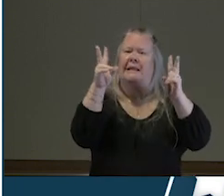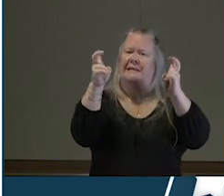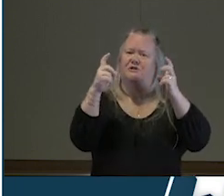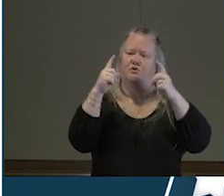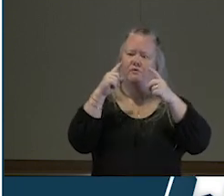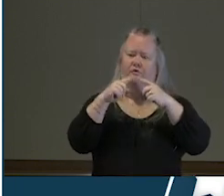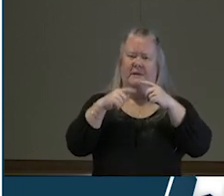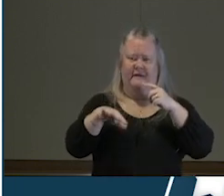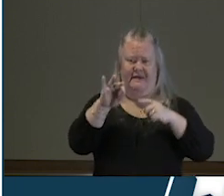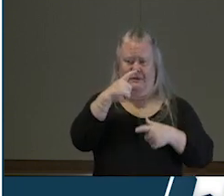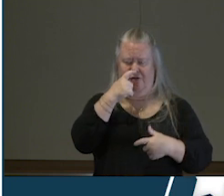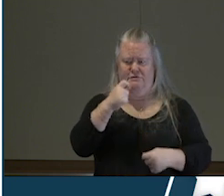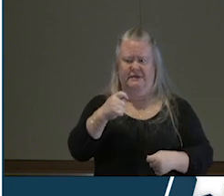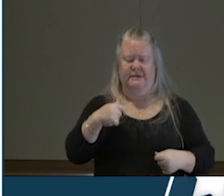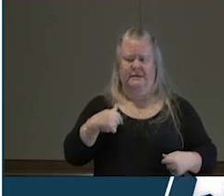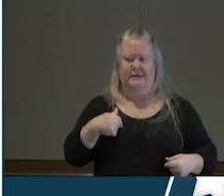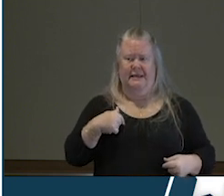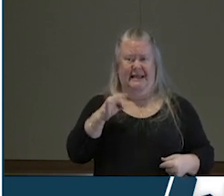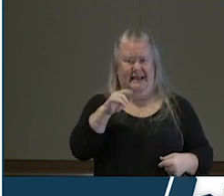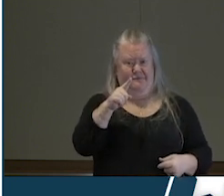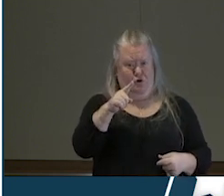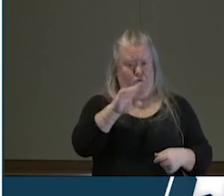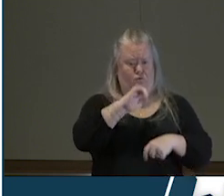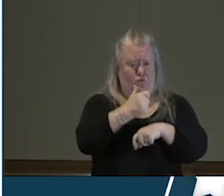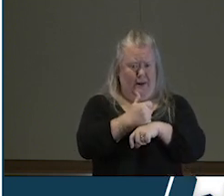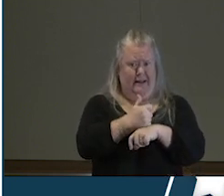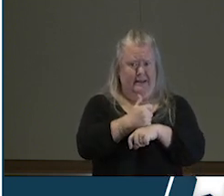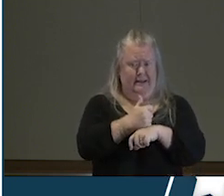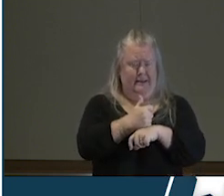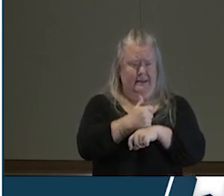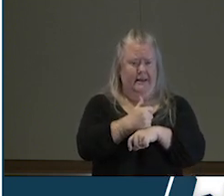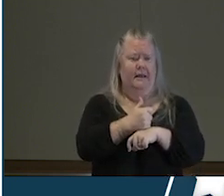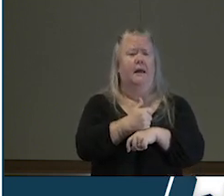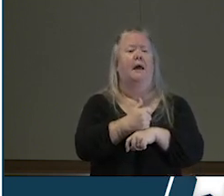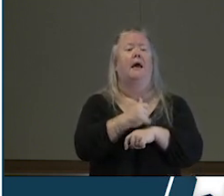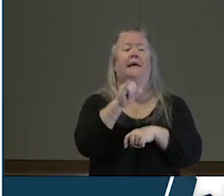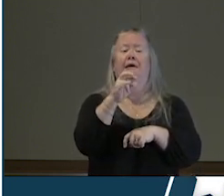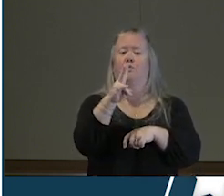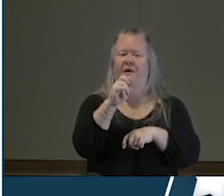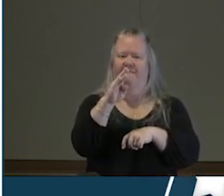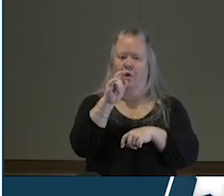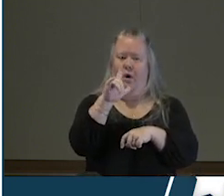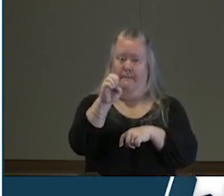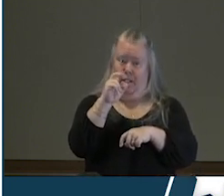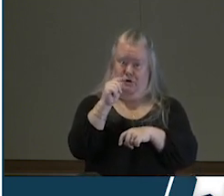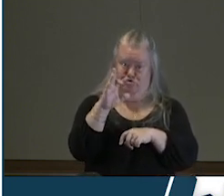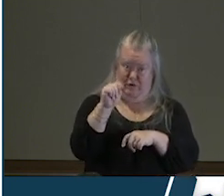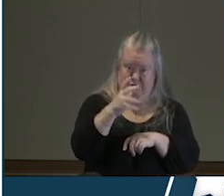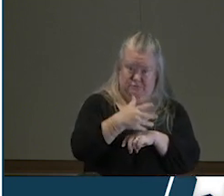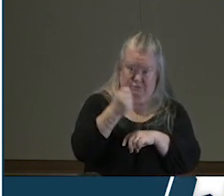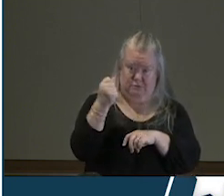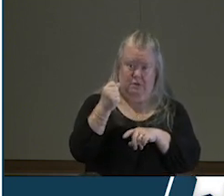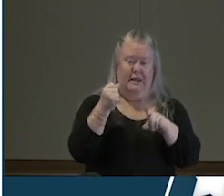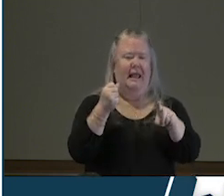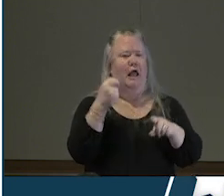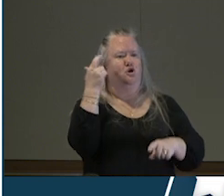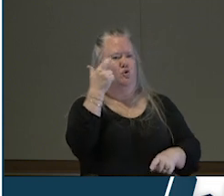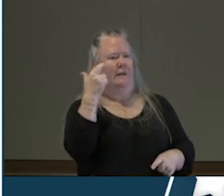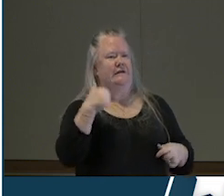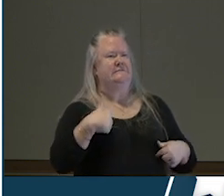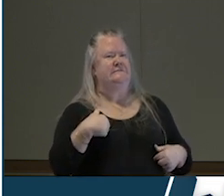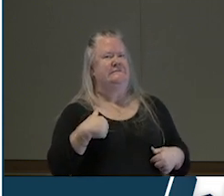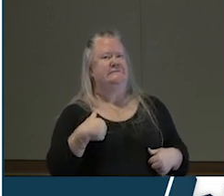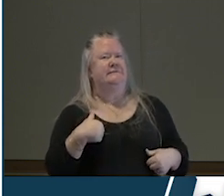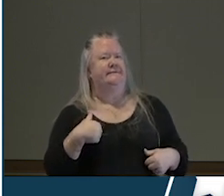that I found interesting. If you've created a irrevocable trust, and then you realize you